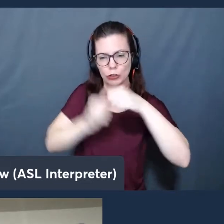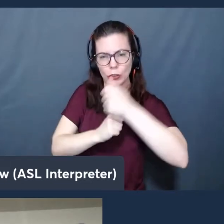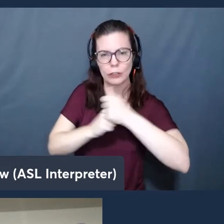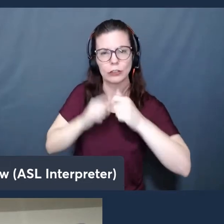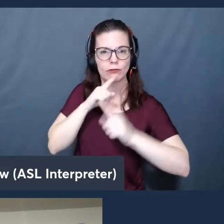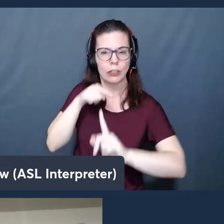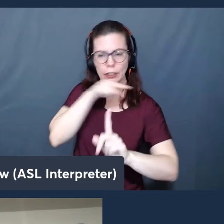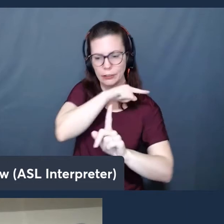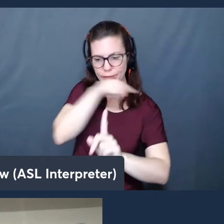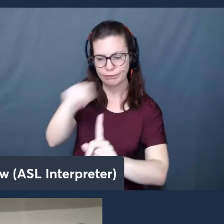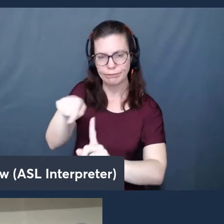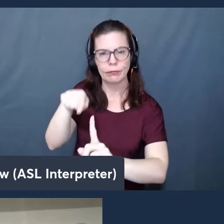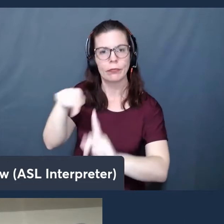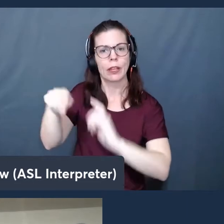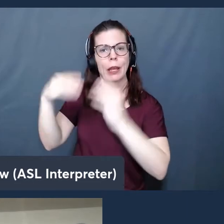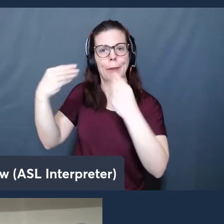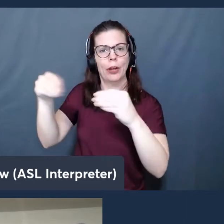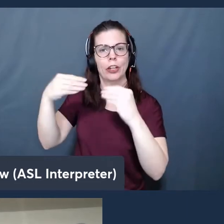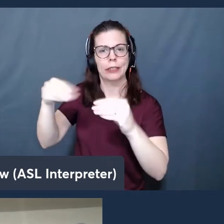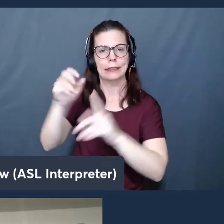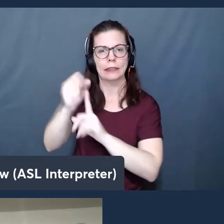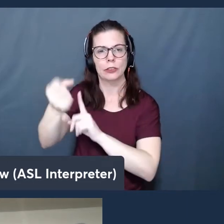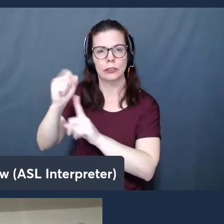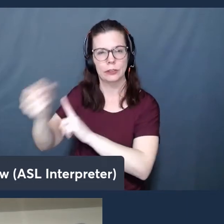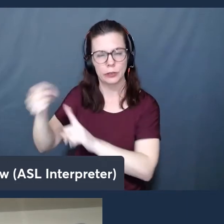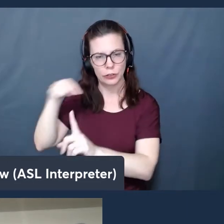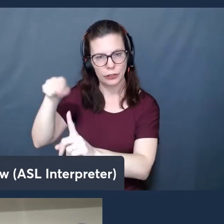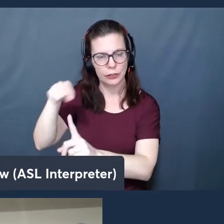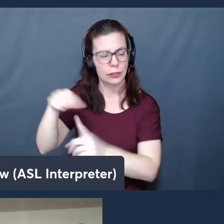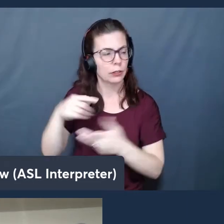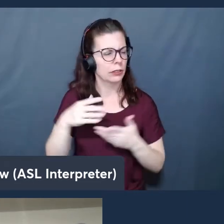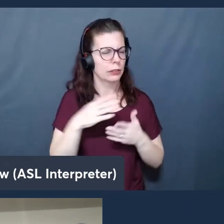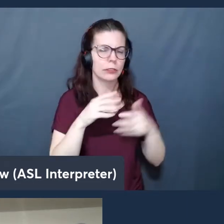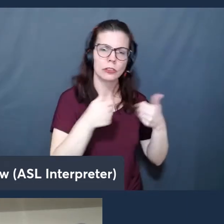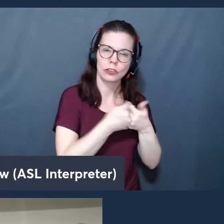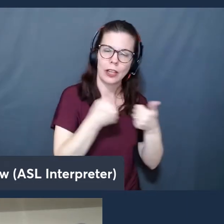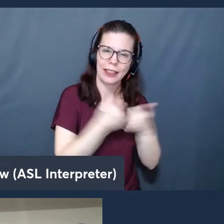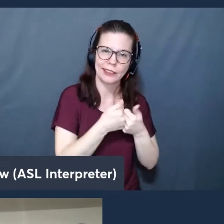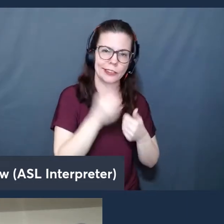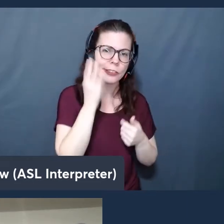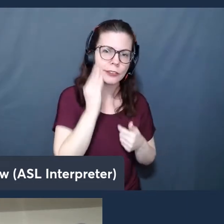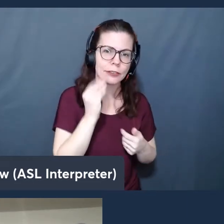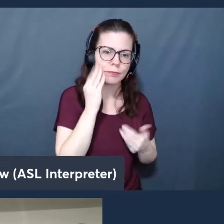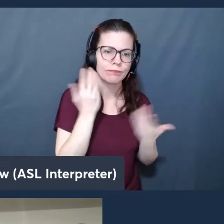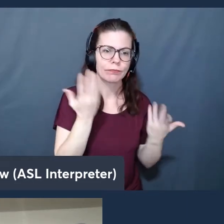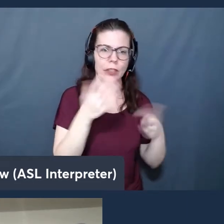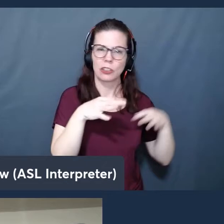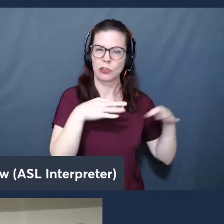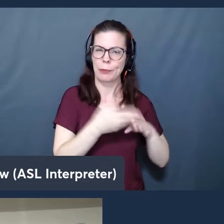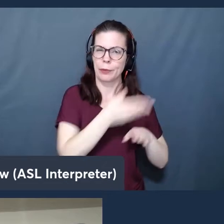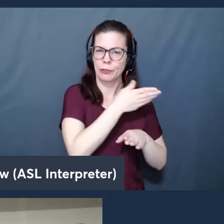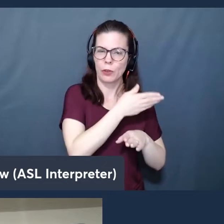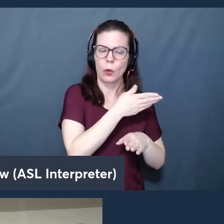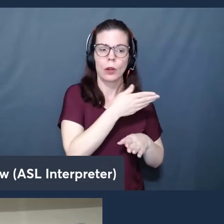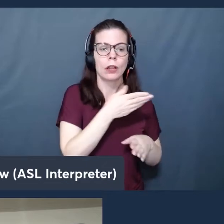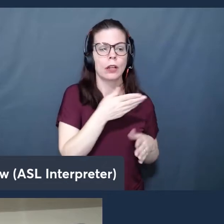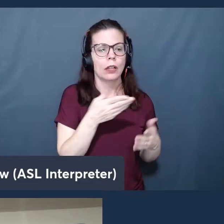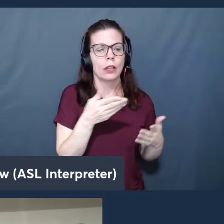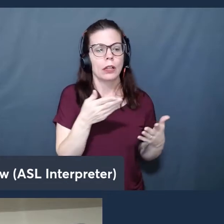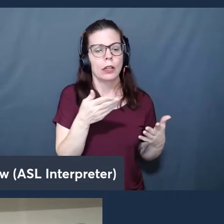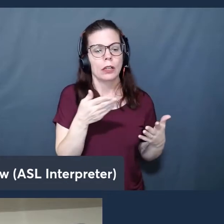power downstream marketing use cases. But some of the challenges that they're facing, as I described earlier,